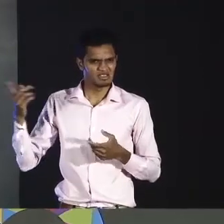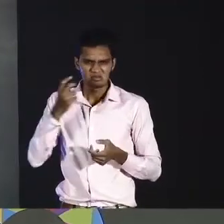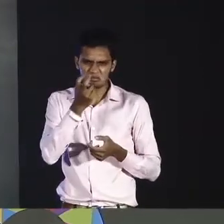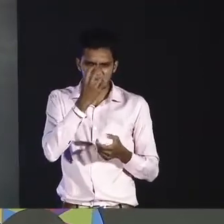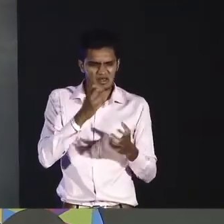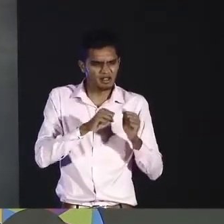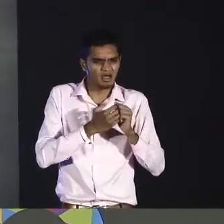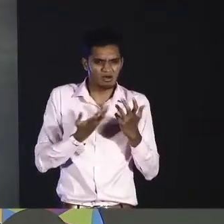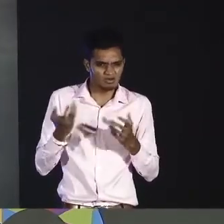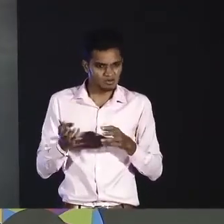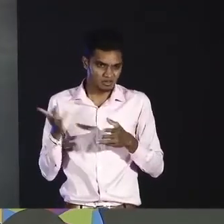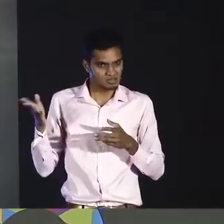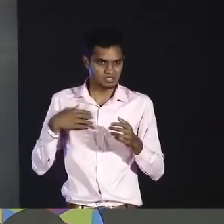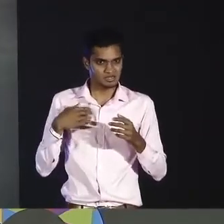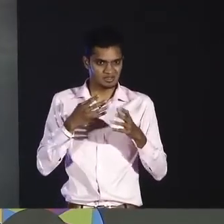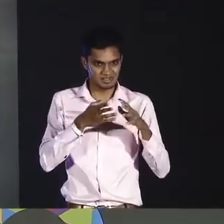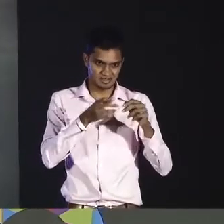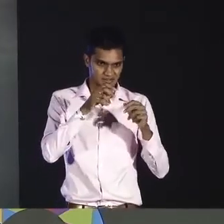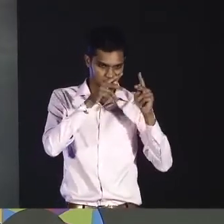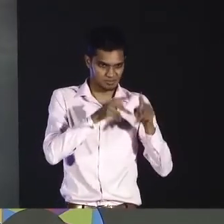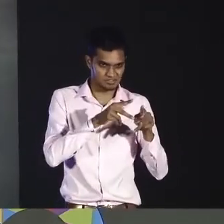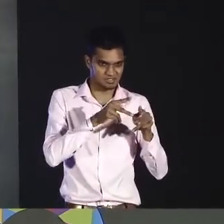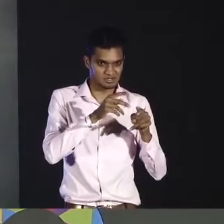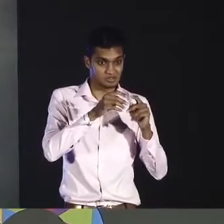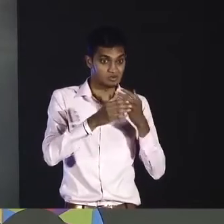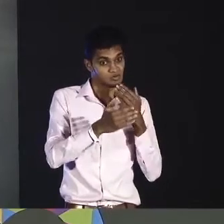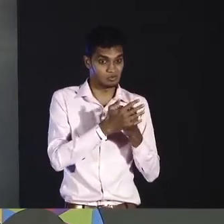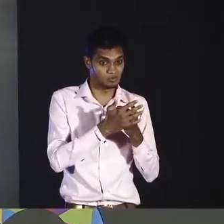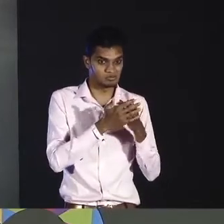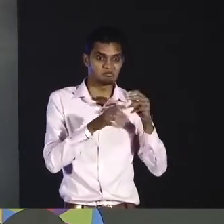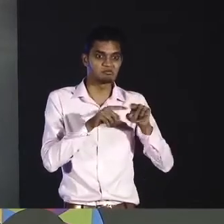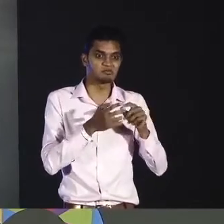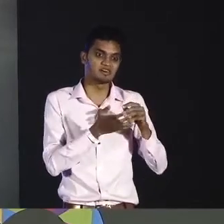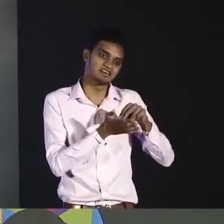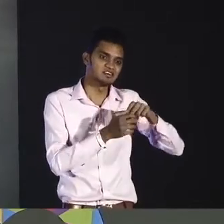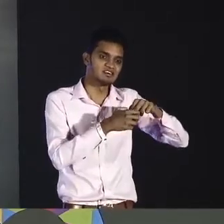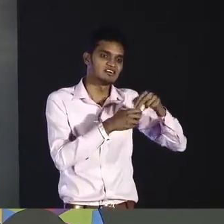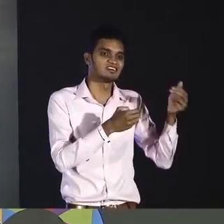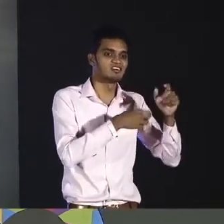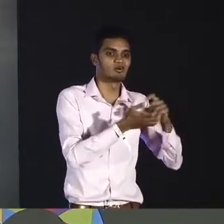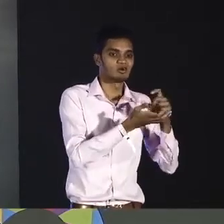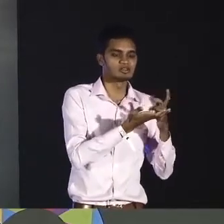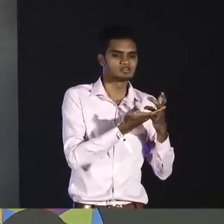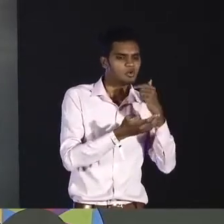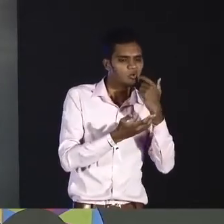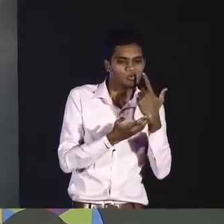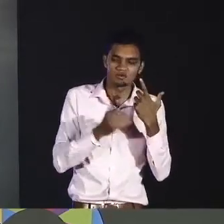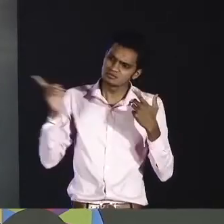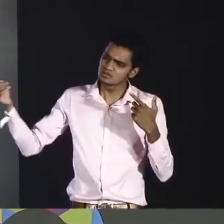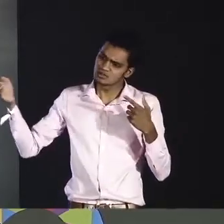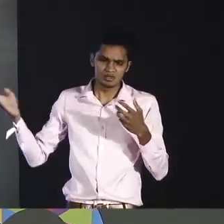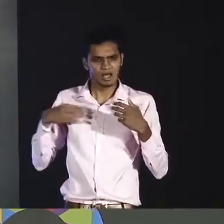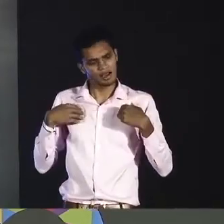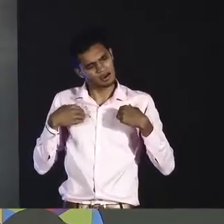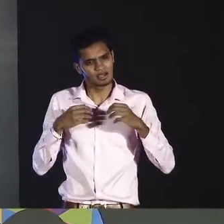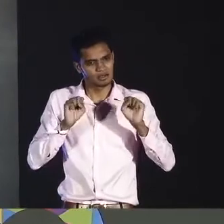on stage." I told, "No, I'll manage it." They told, no, we have to take permission from the principal. The principal told, "Rajdeep, how will you do it?" I